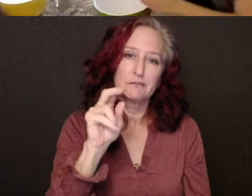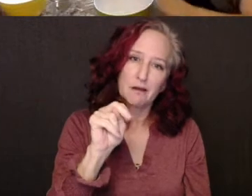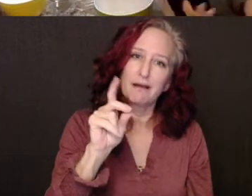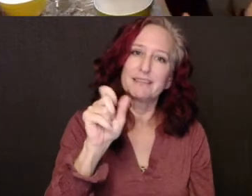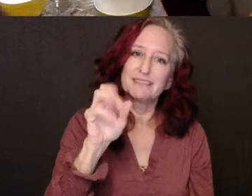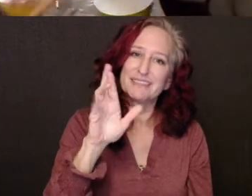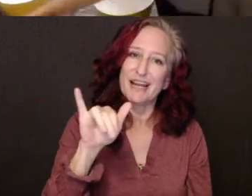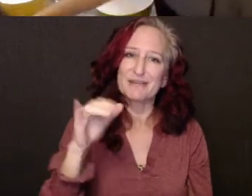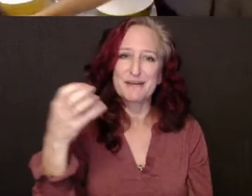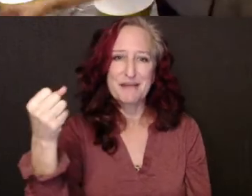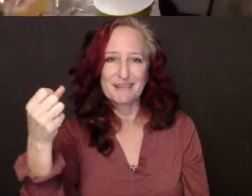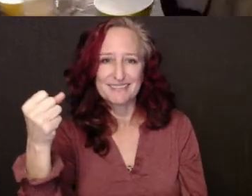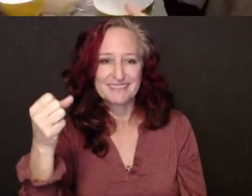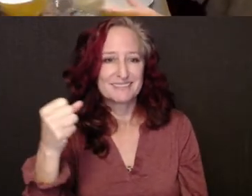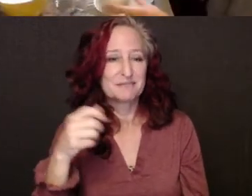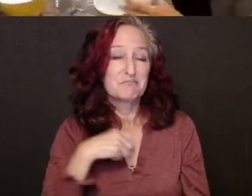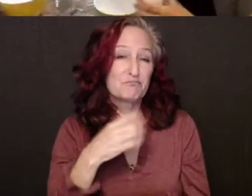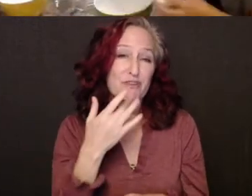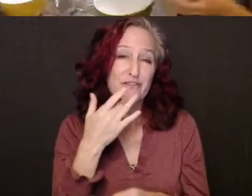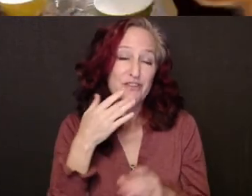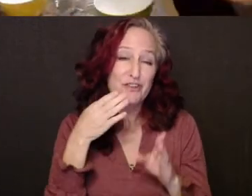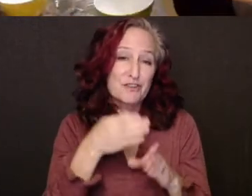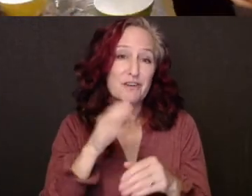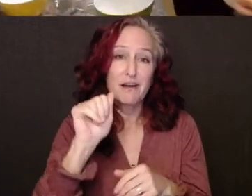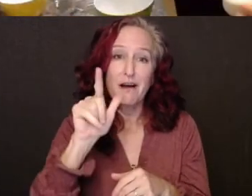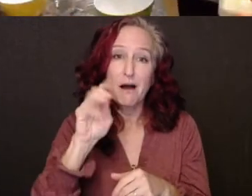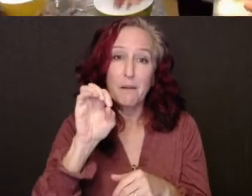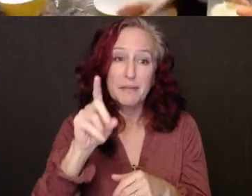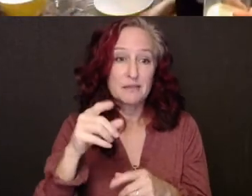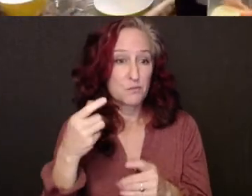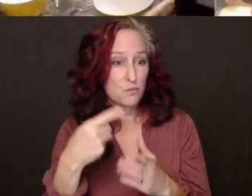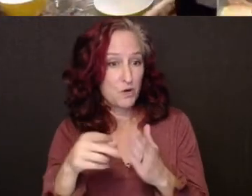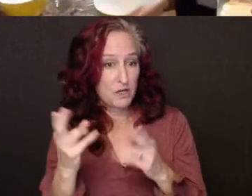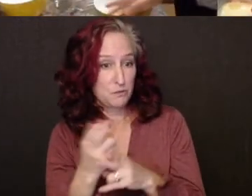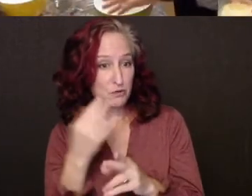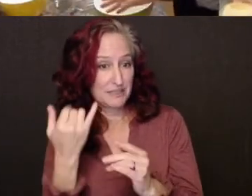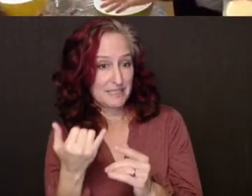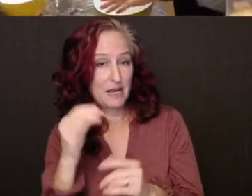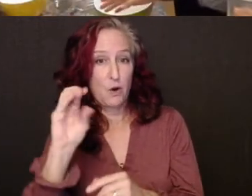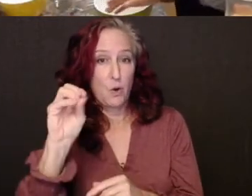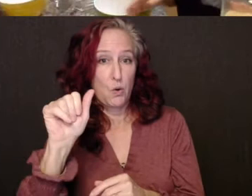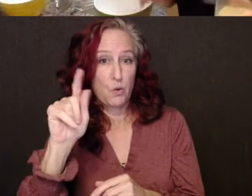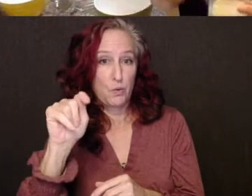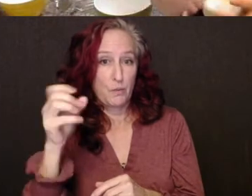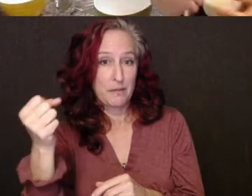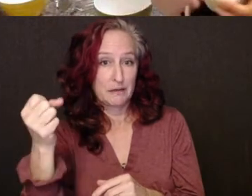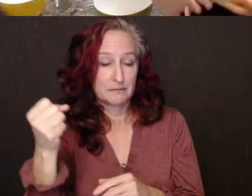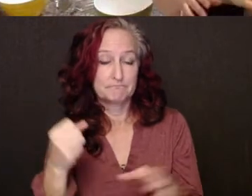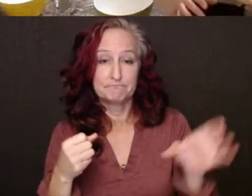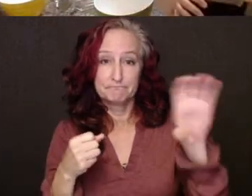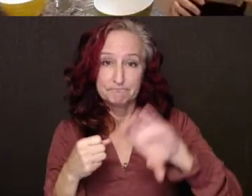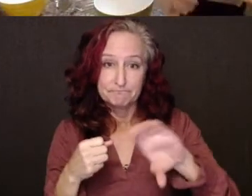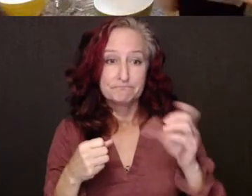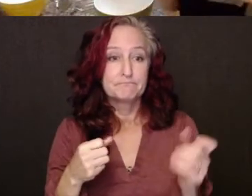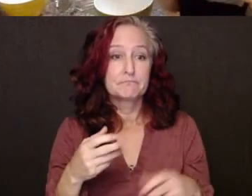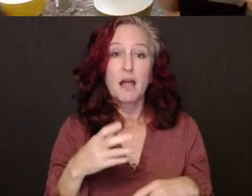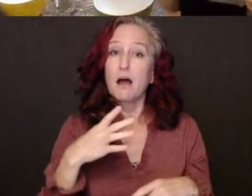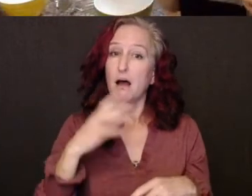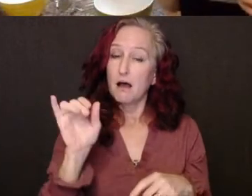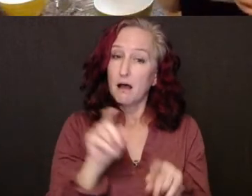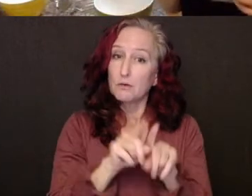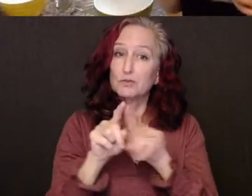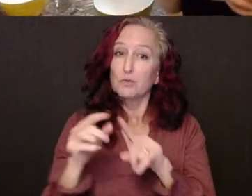wet ingredients. So my wet ingredients are 1/2 cup of your